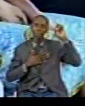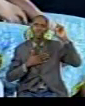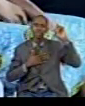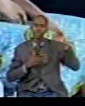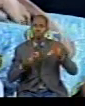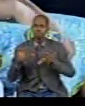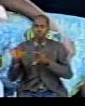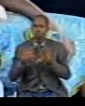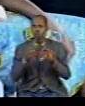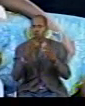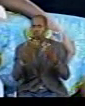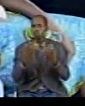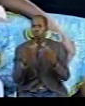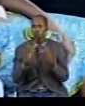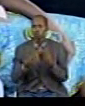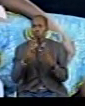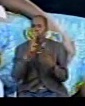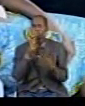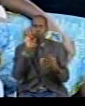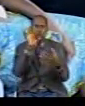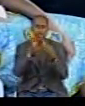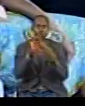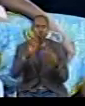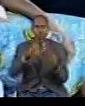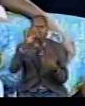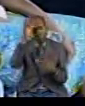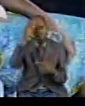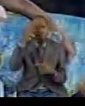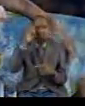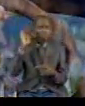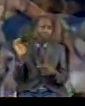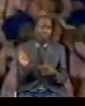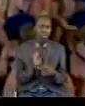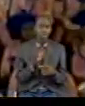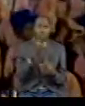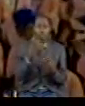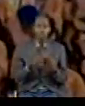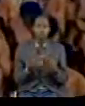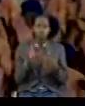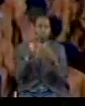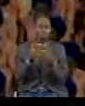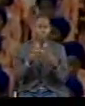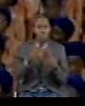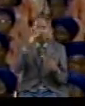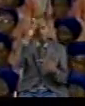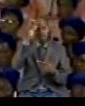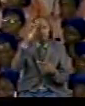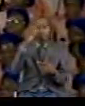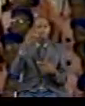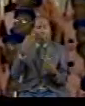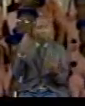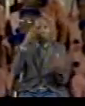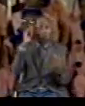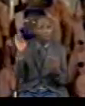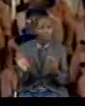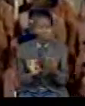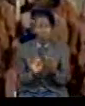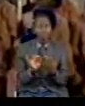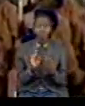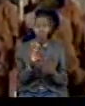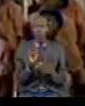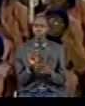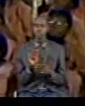to Satan forever? Do you want to live in sin forever? It says, on his own